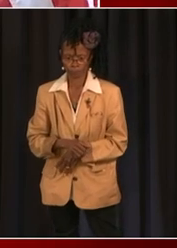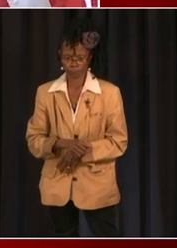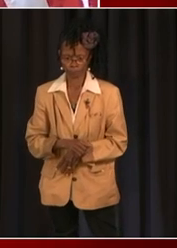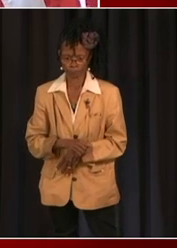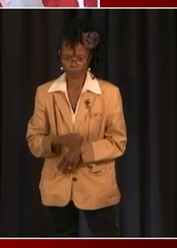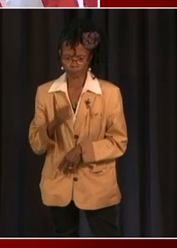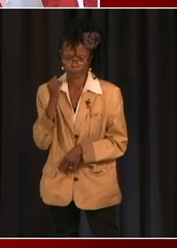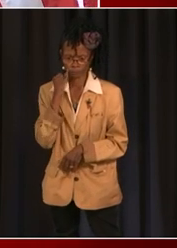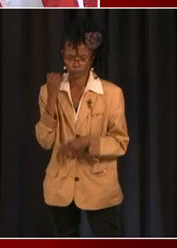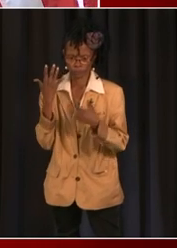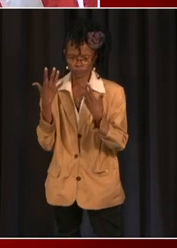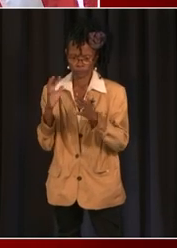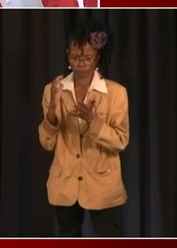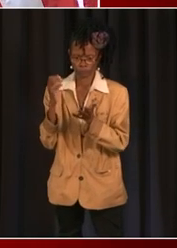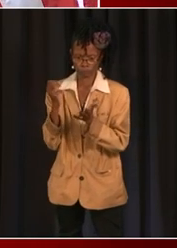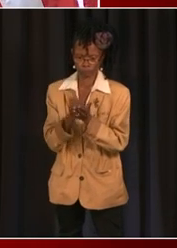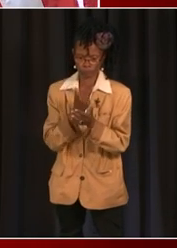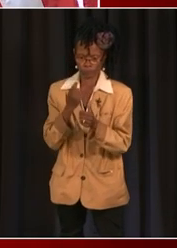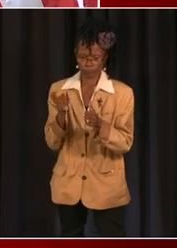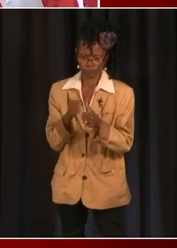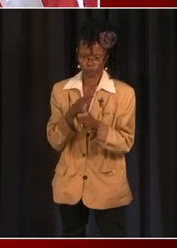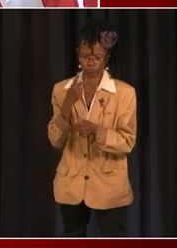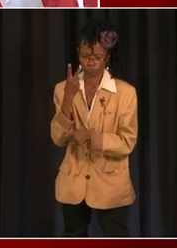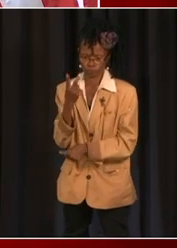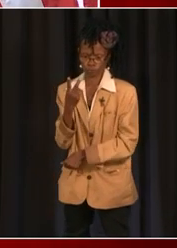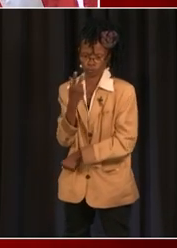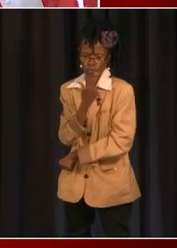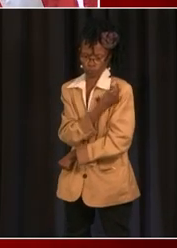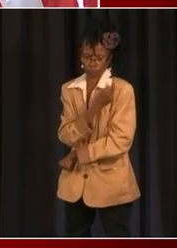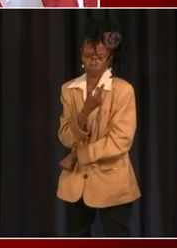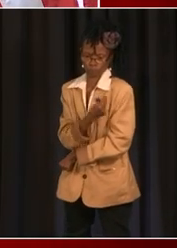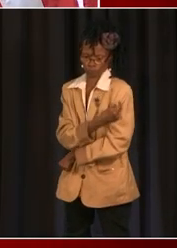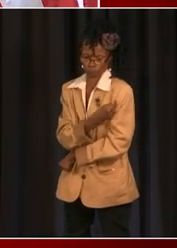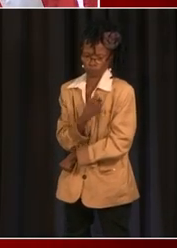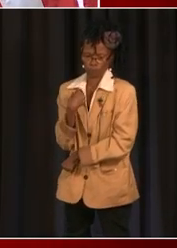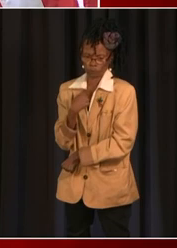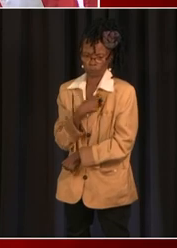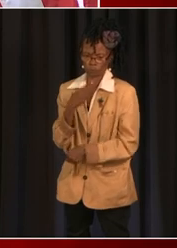2 doses of an mRNA vaccine, which is expected to begin in the fall.